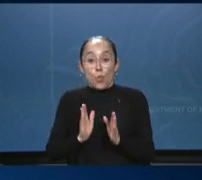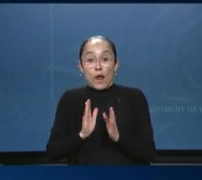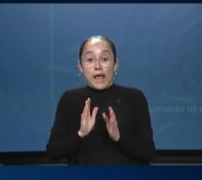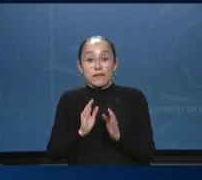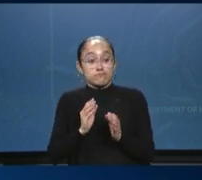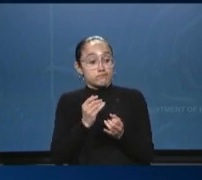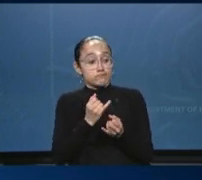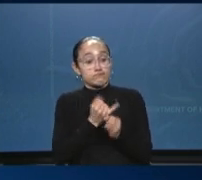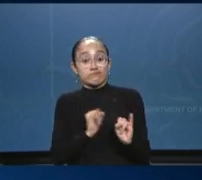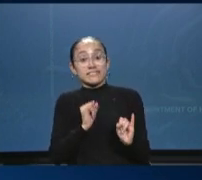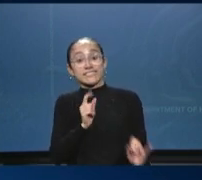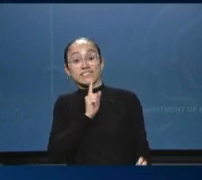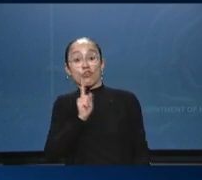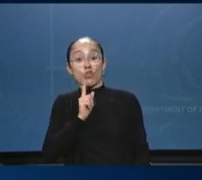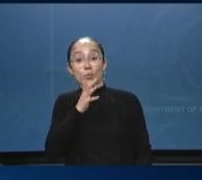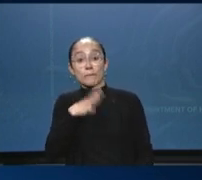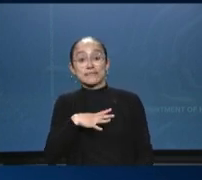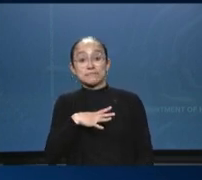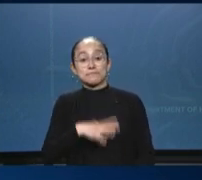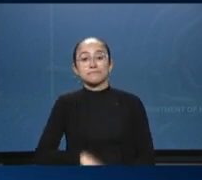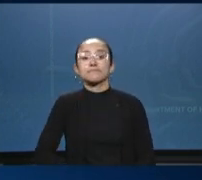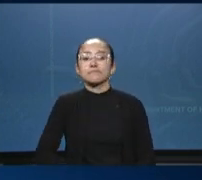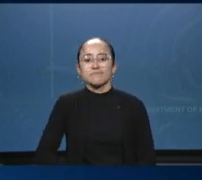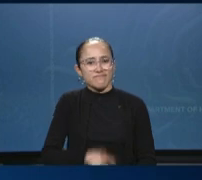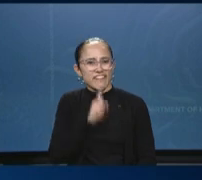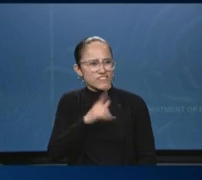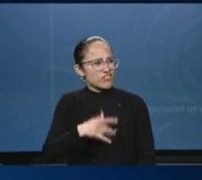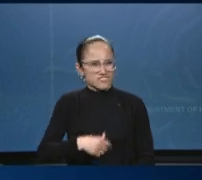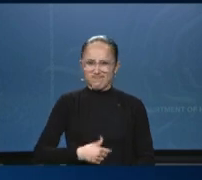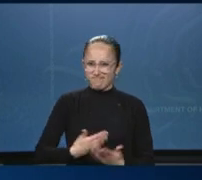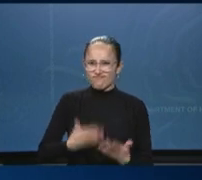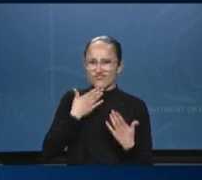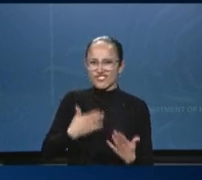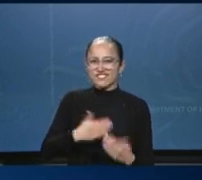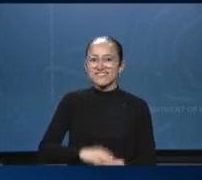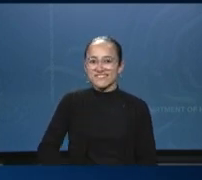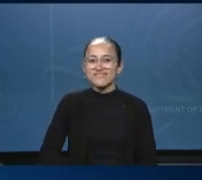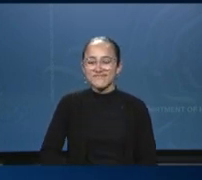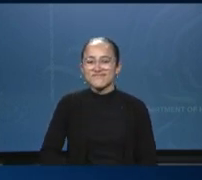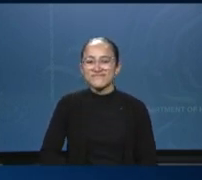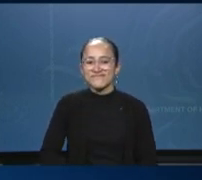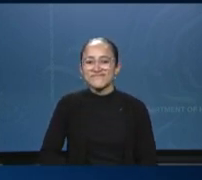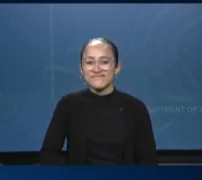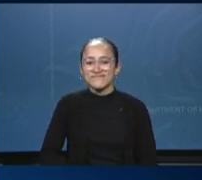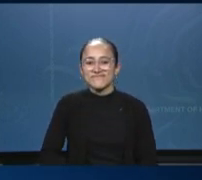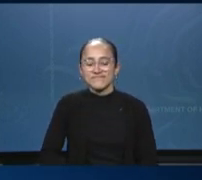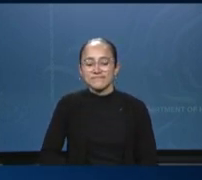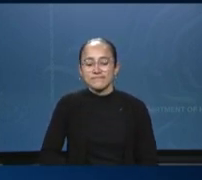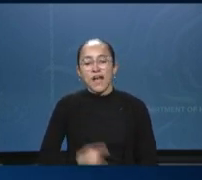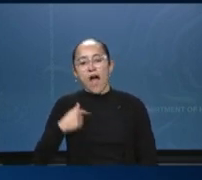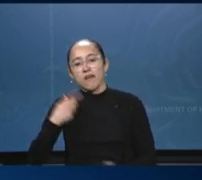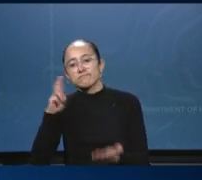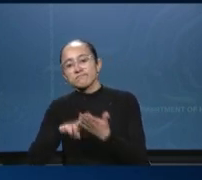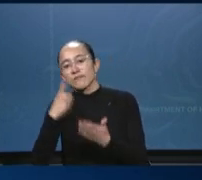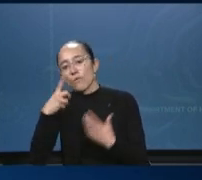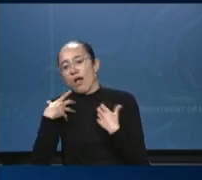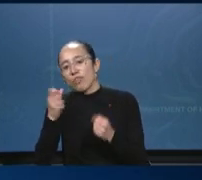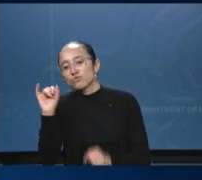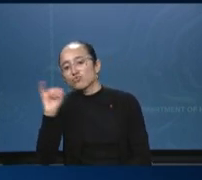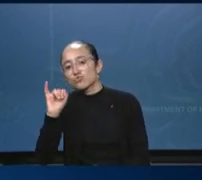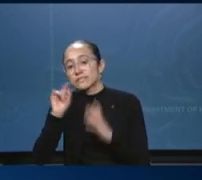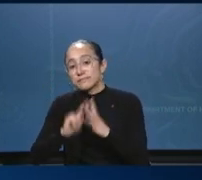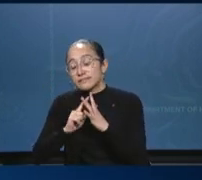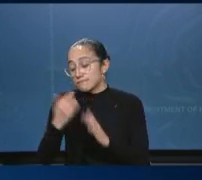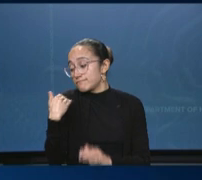single woman. And it feels really good. I signed up for health insurance that began